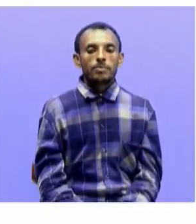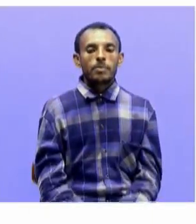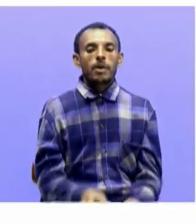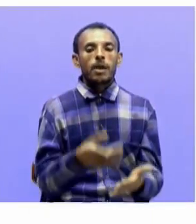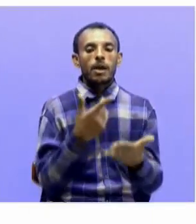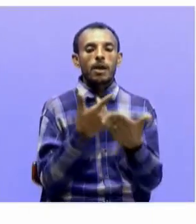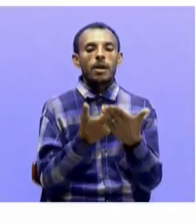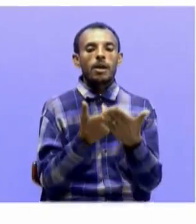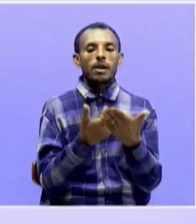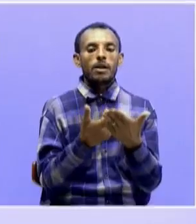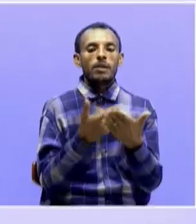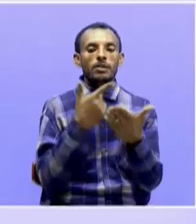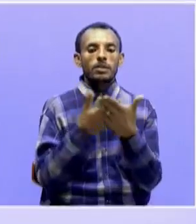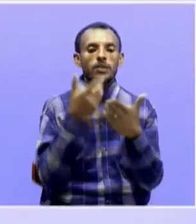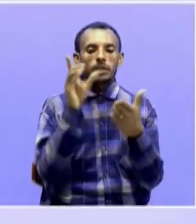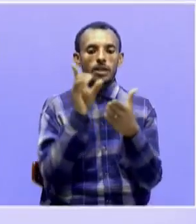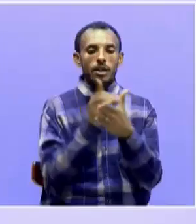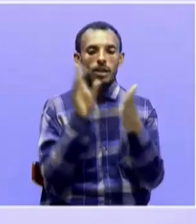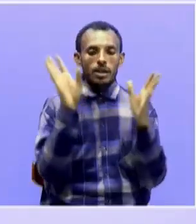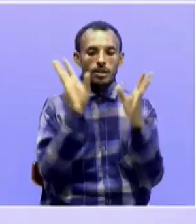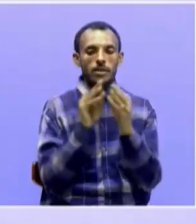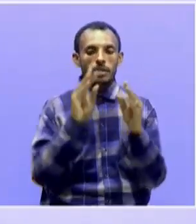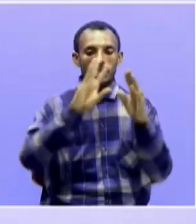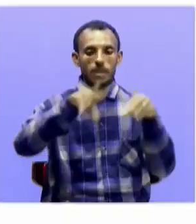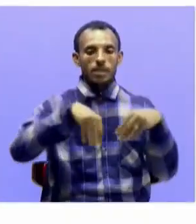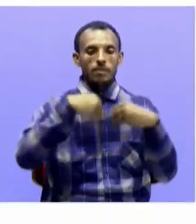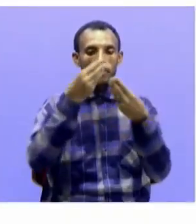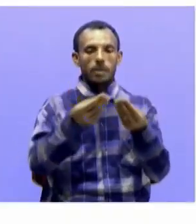Here, this data set is given